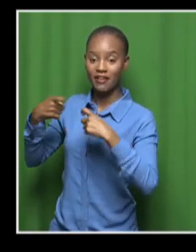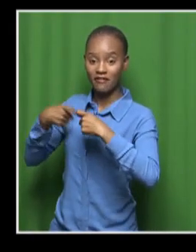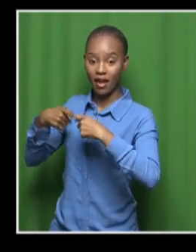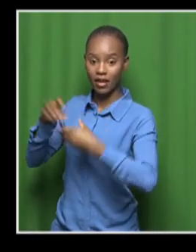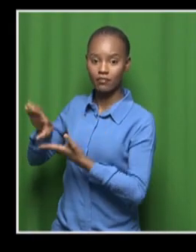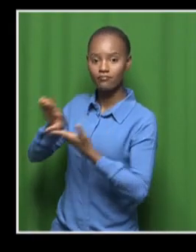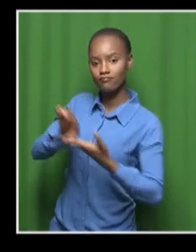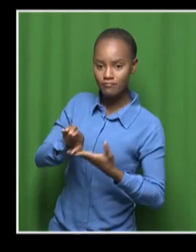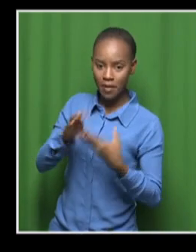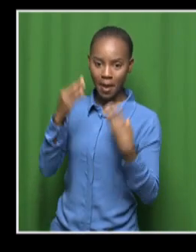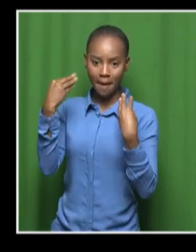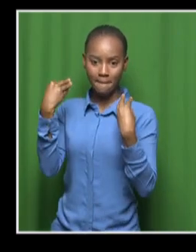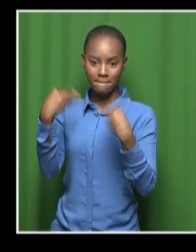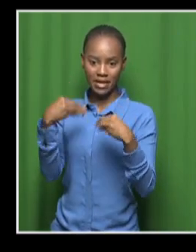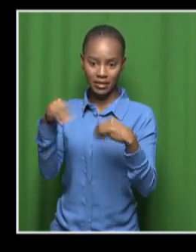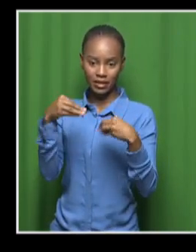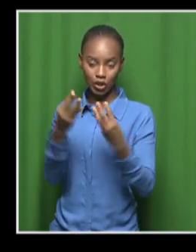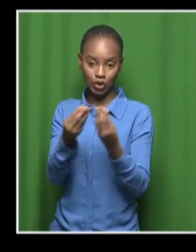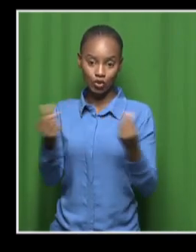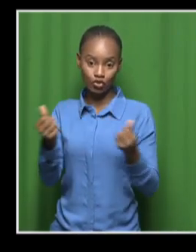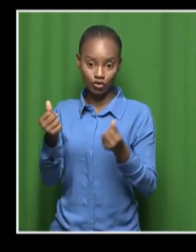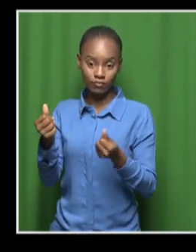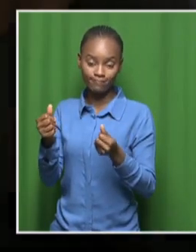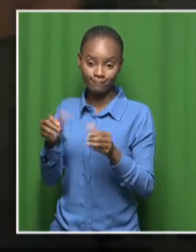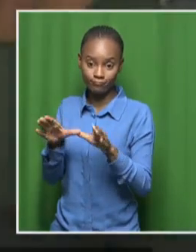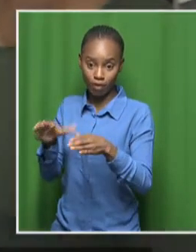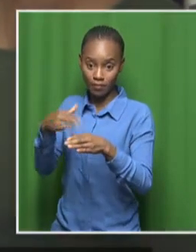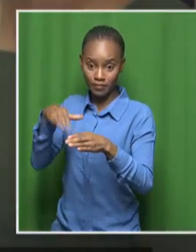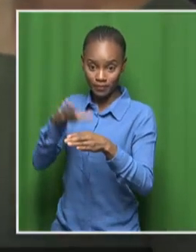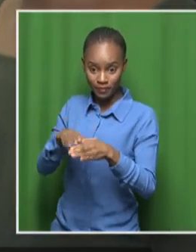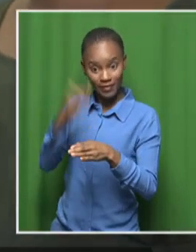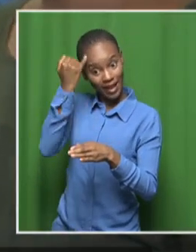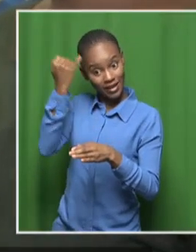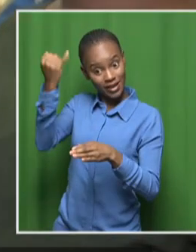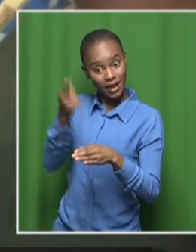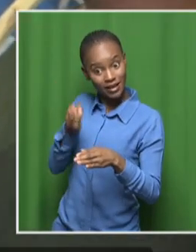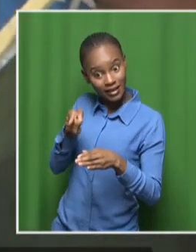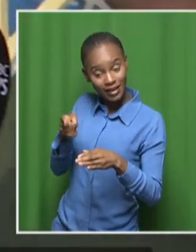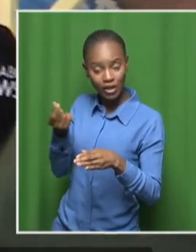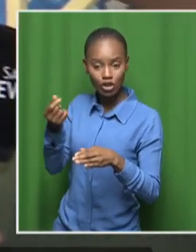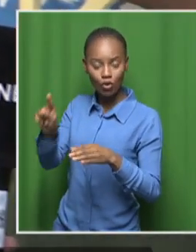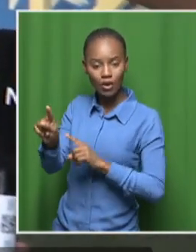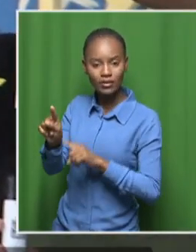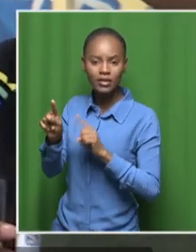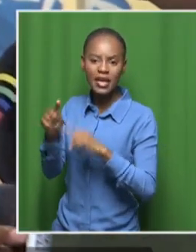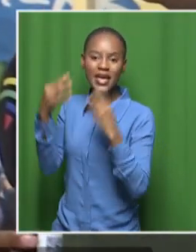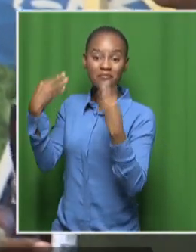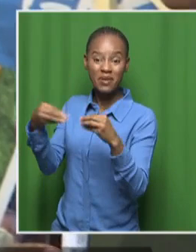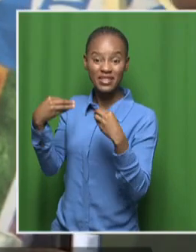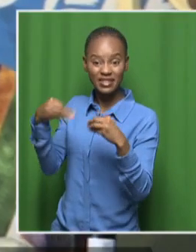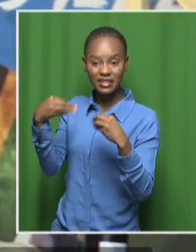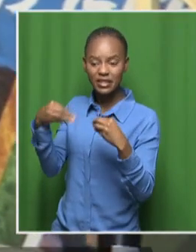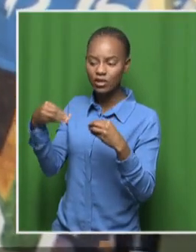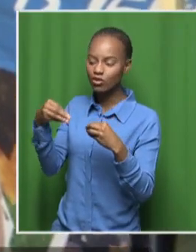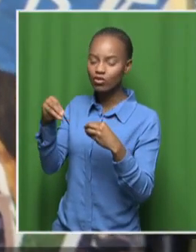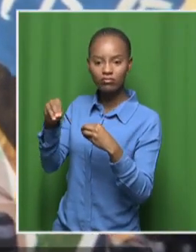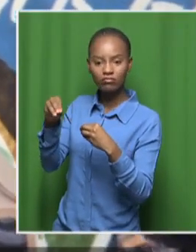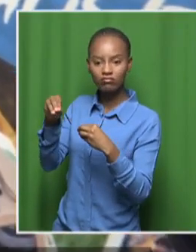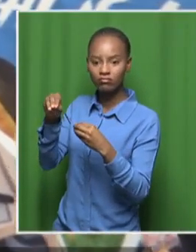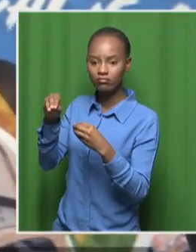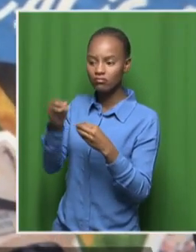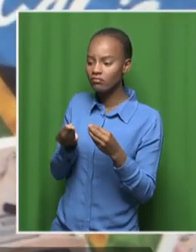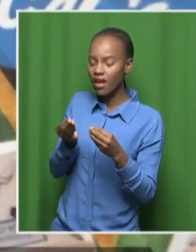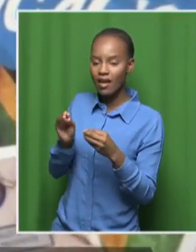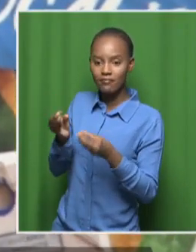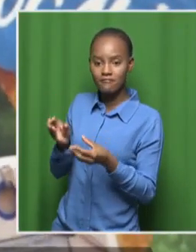hub brought to you by the Department of Small Business Development, where the idea is not just for businesses to access funding, but any